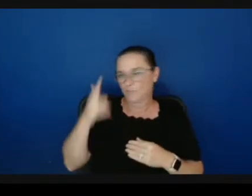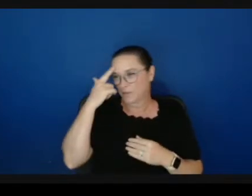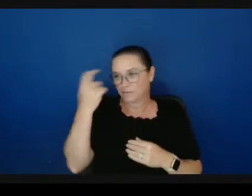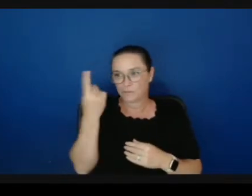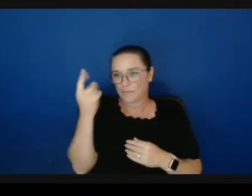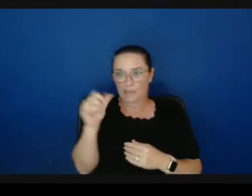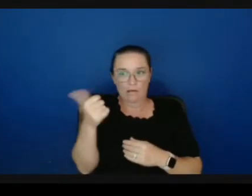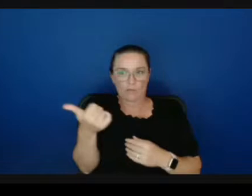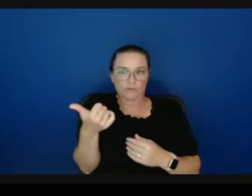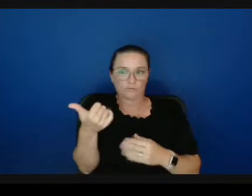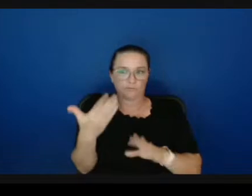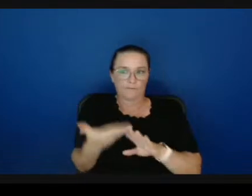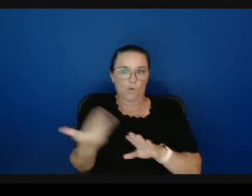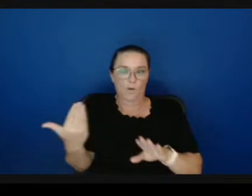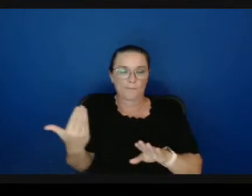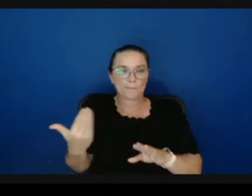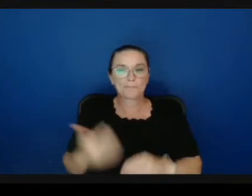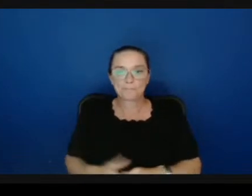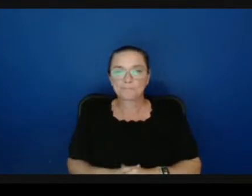of calibration before as well.